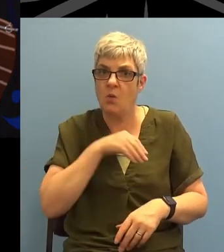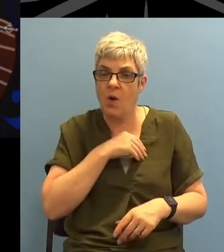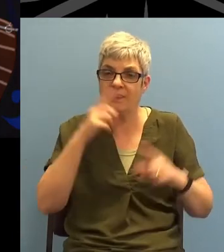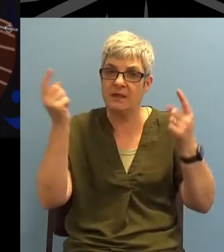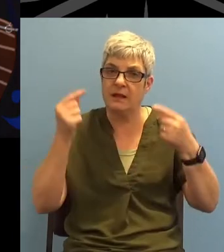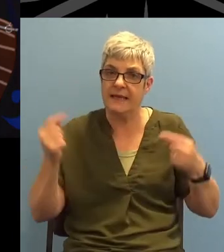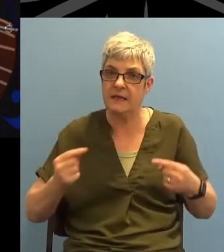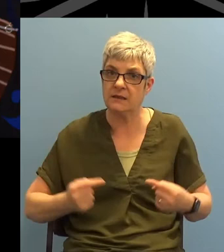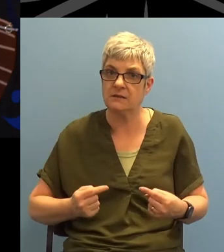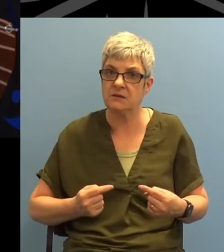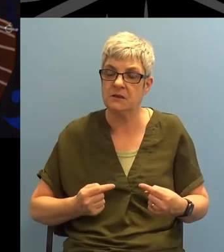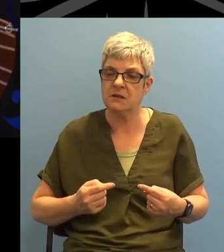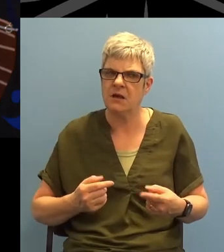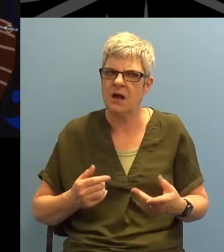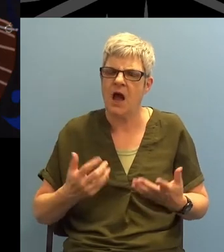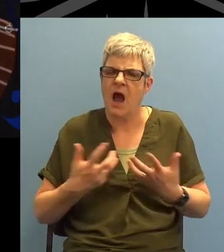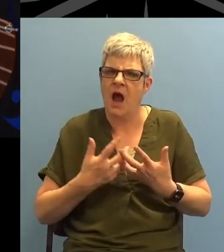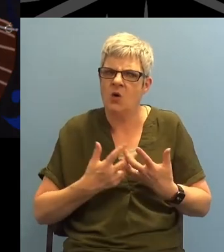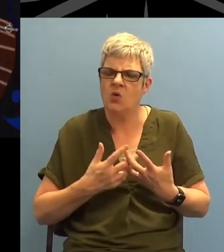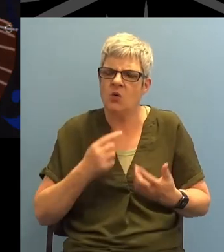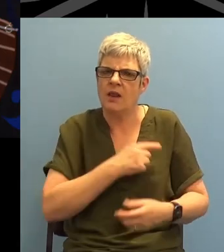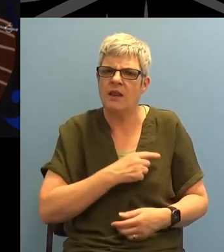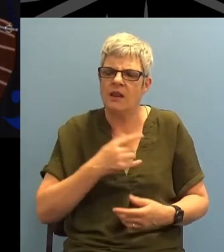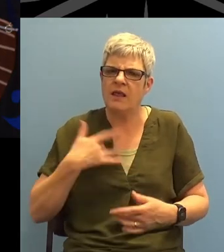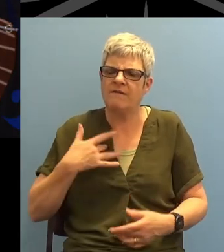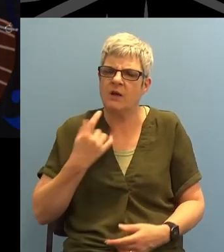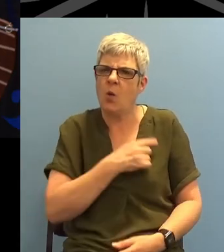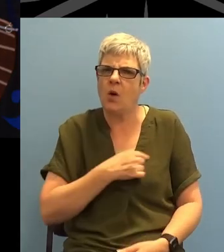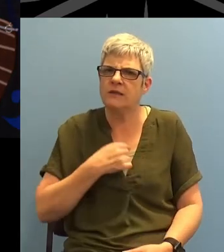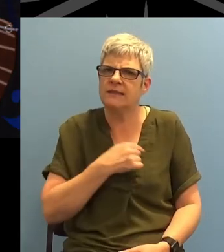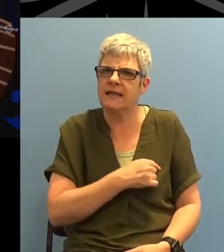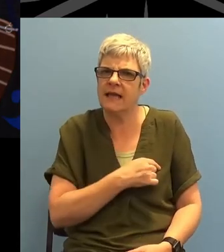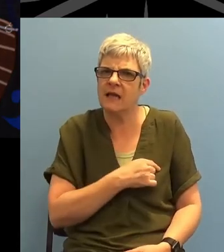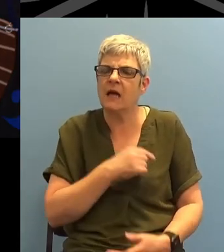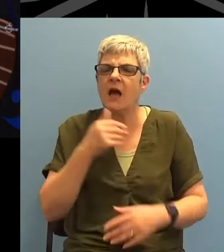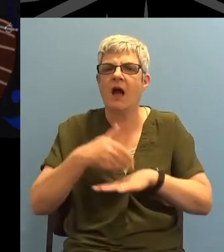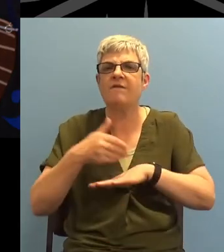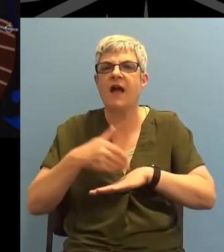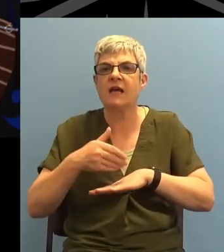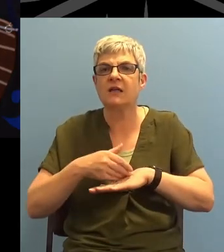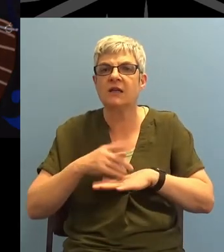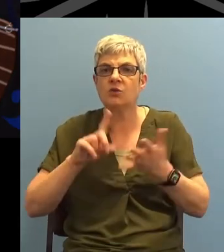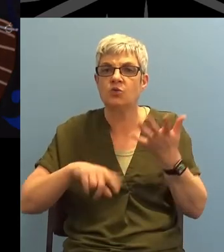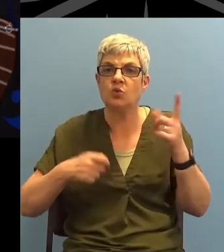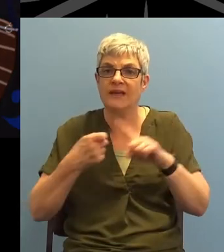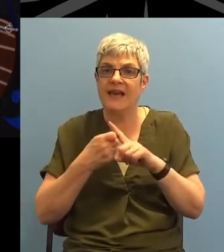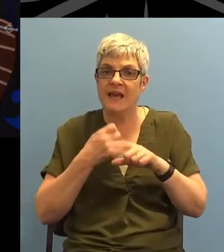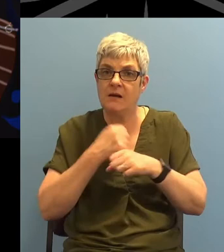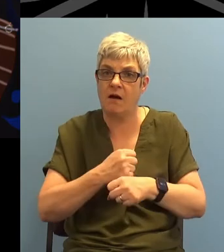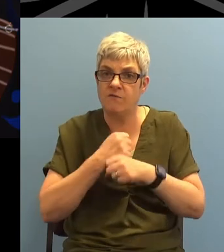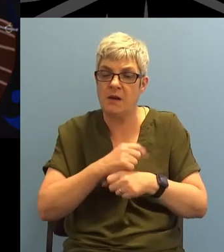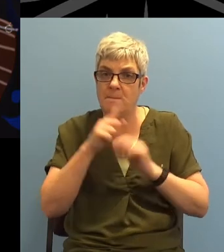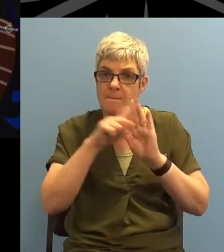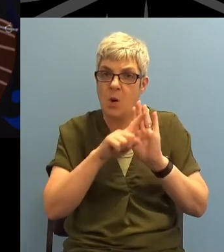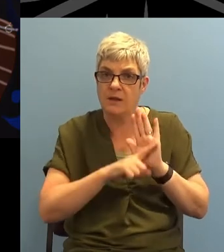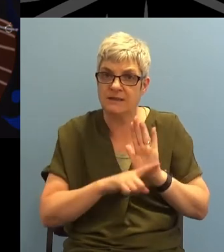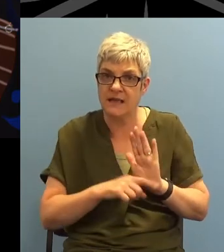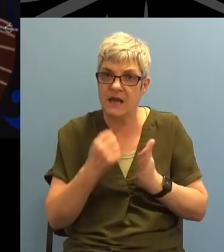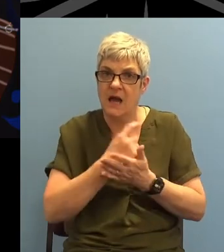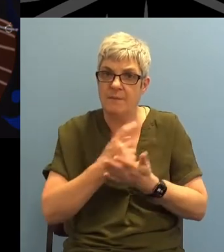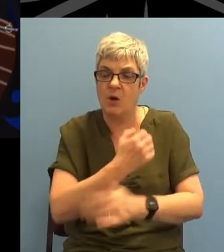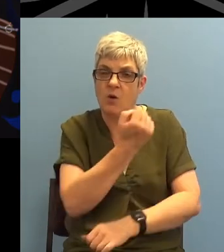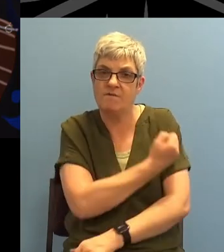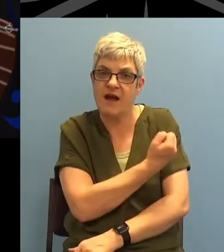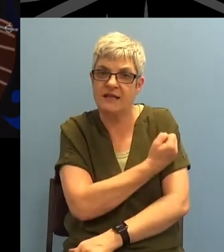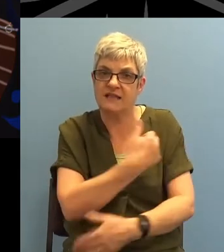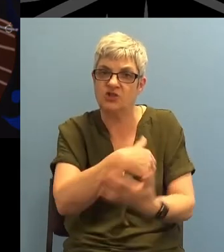How might the requirements of living honestly affect the UK's government's policy on vaccine